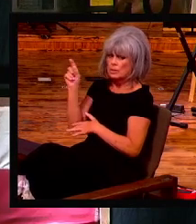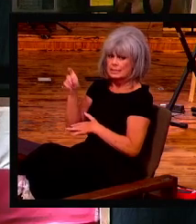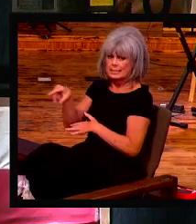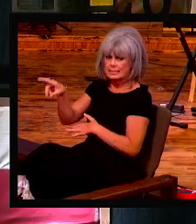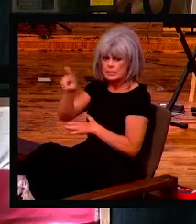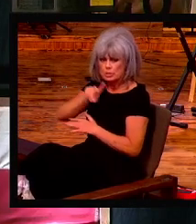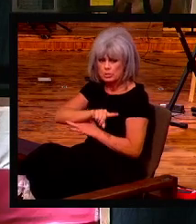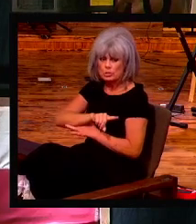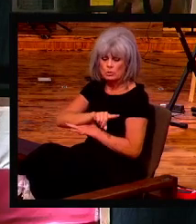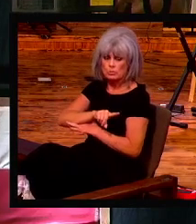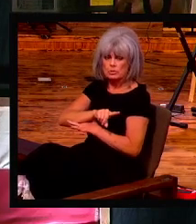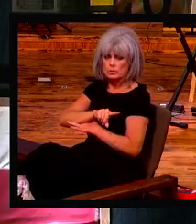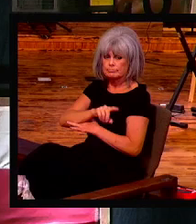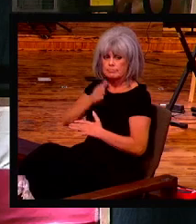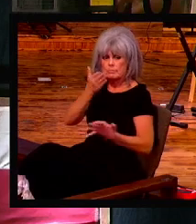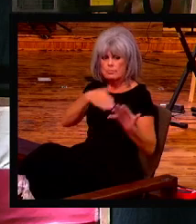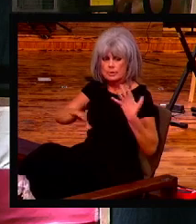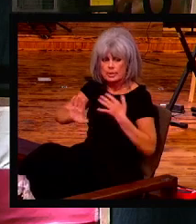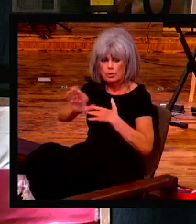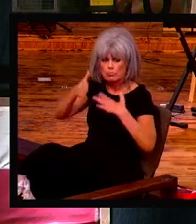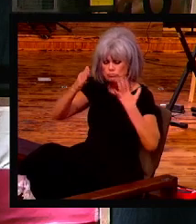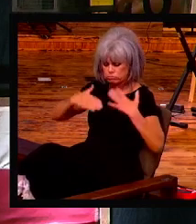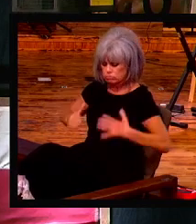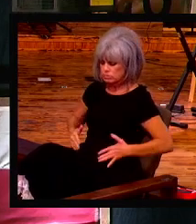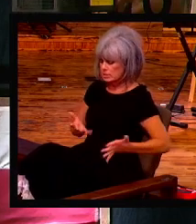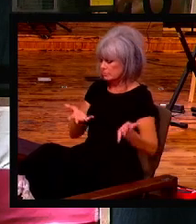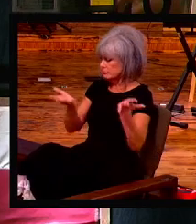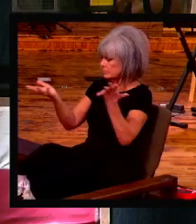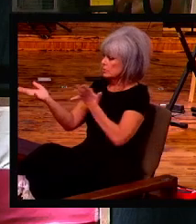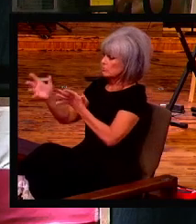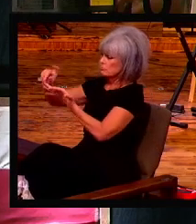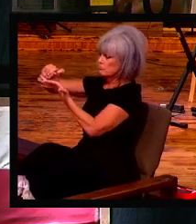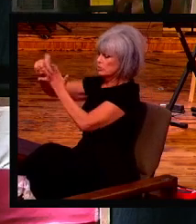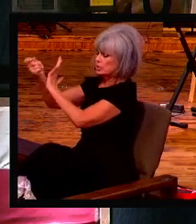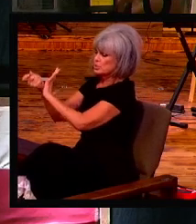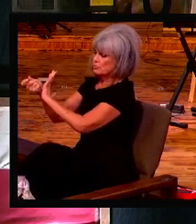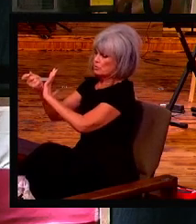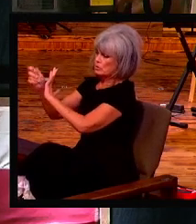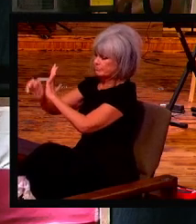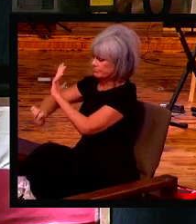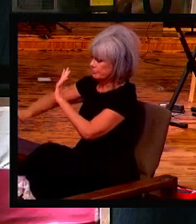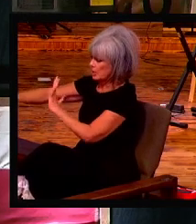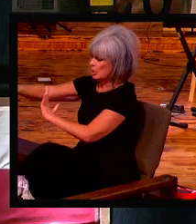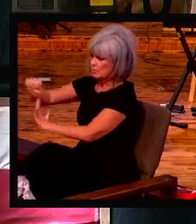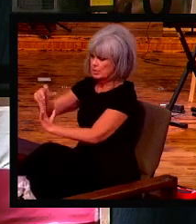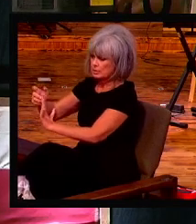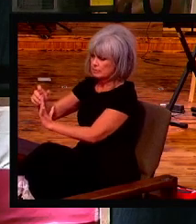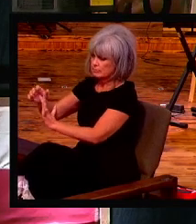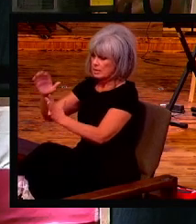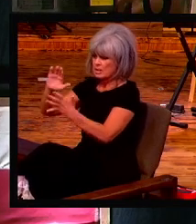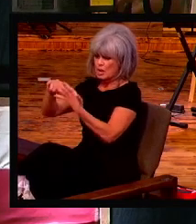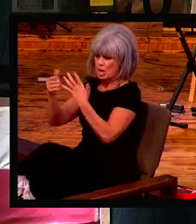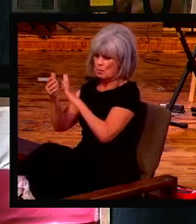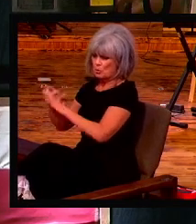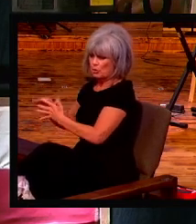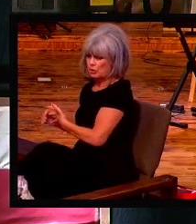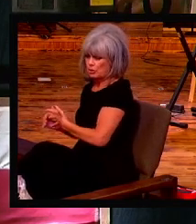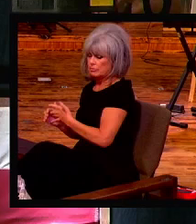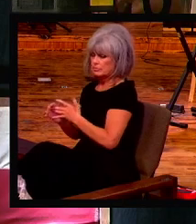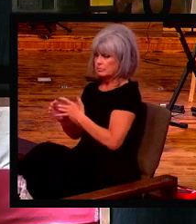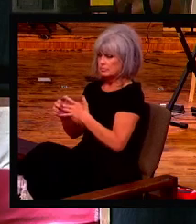carry and bring his presence so they can transform an atmosphere? Maybe transform a neighborhood, a